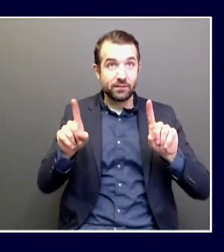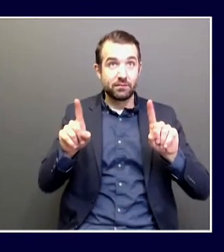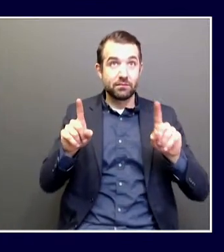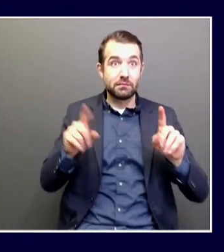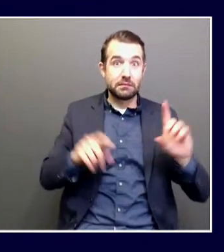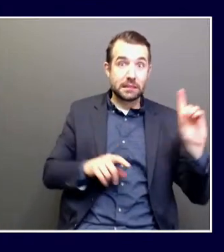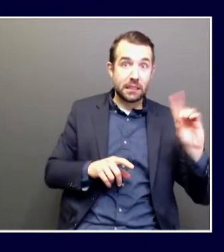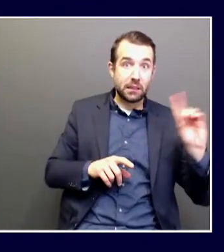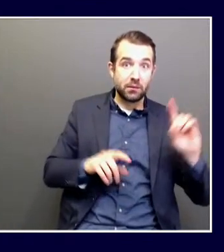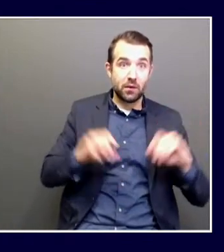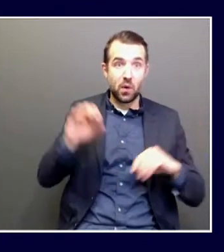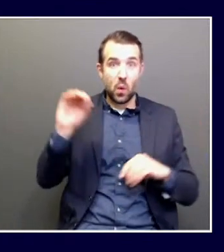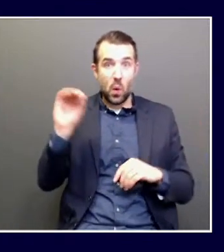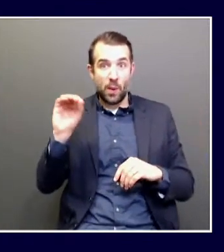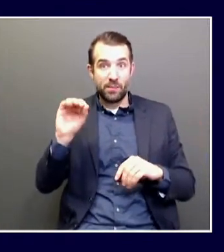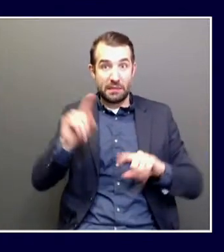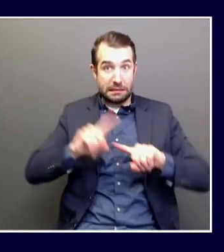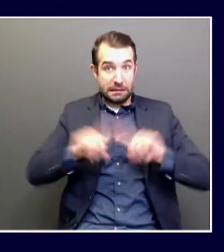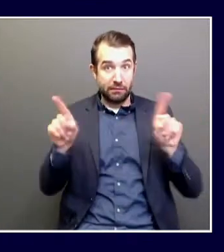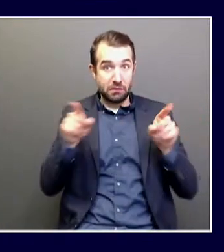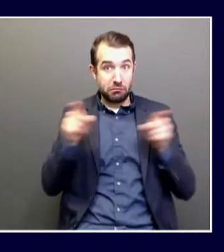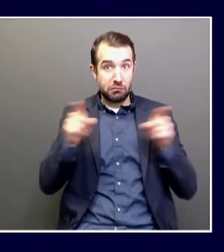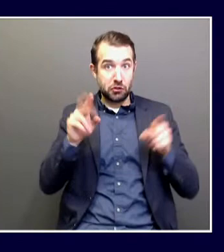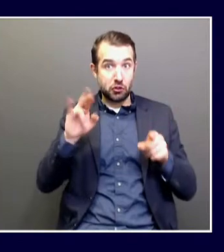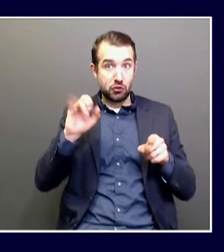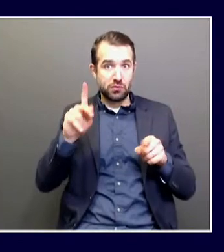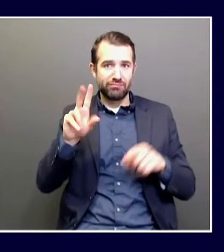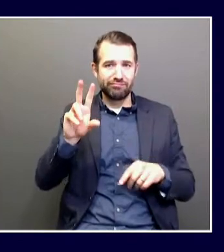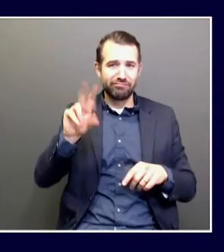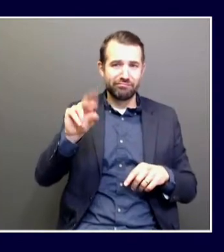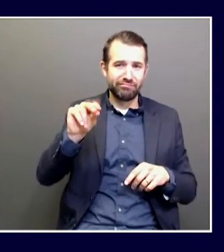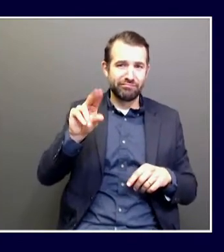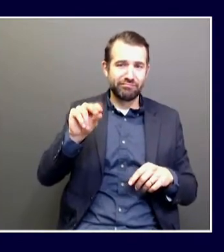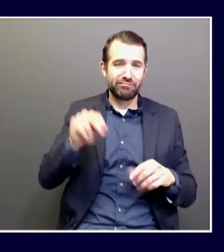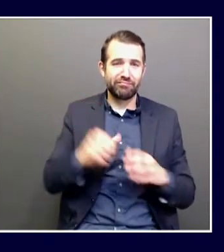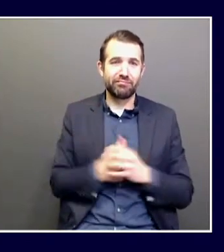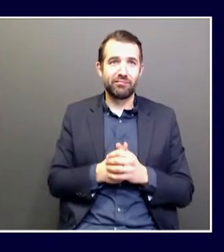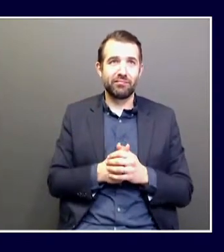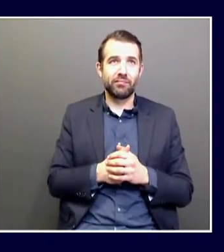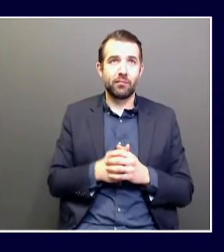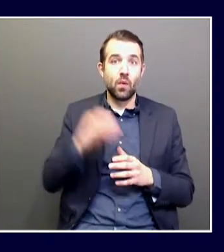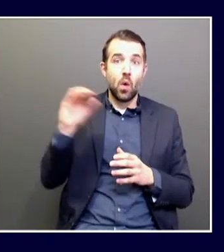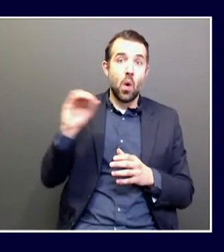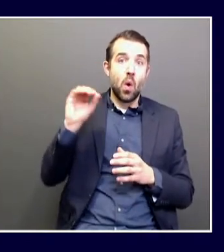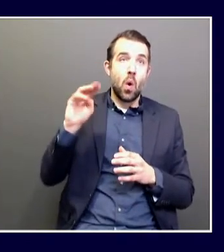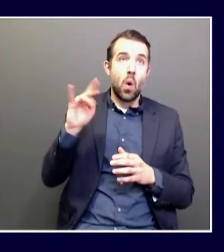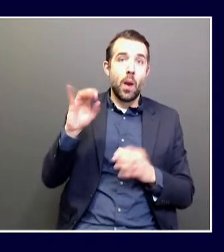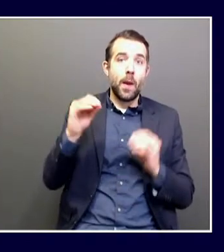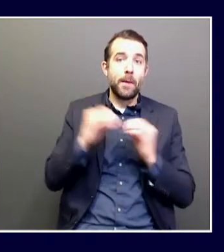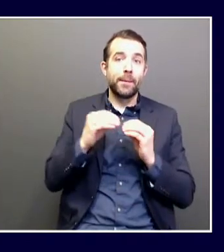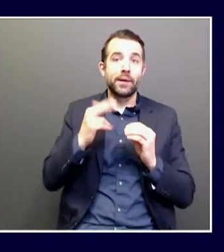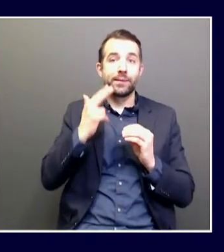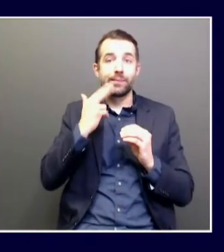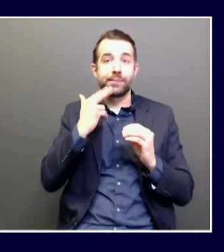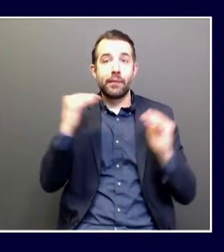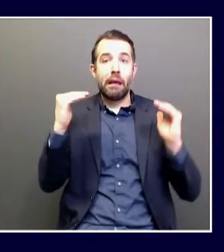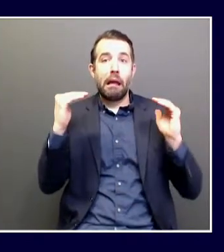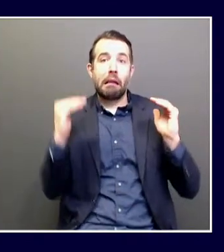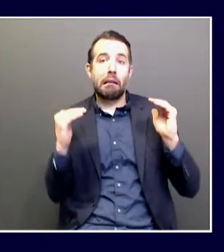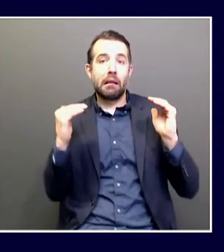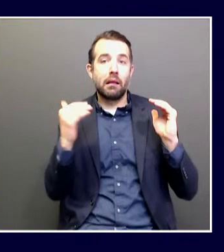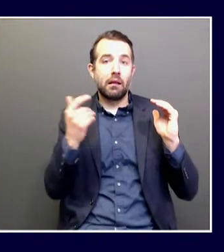not really borne out by the data. If anything, Omicron may be a touch milder than Delta, although it's too early to say.